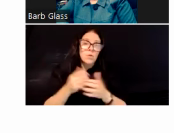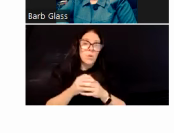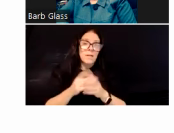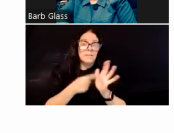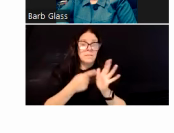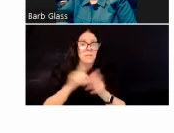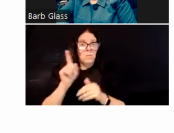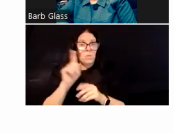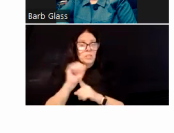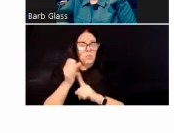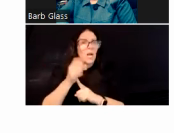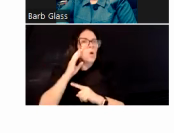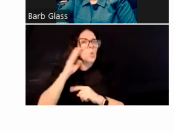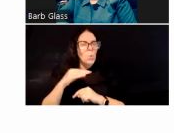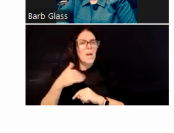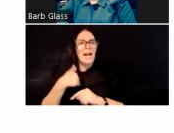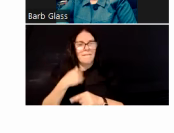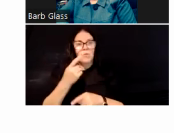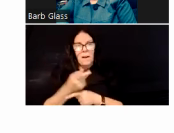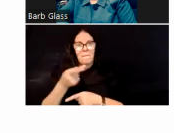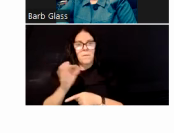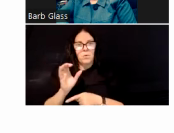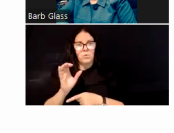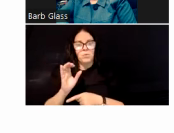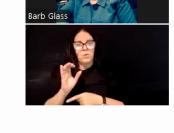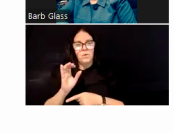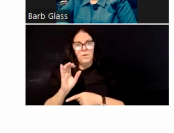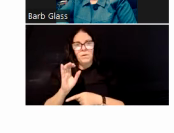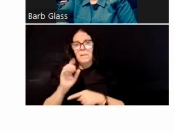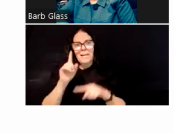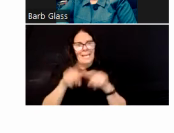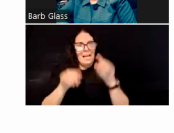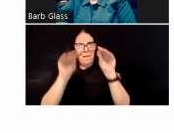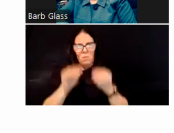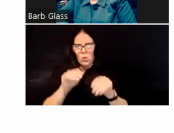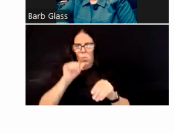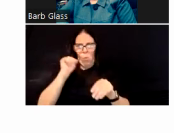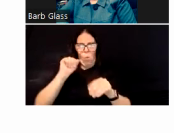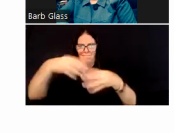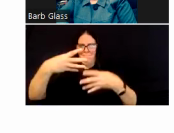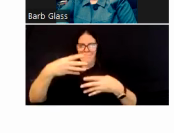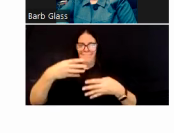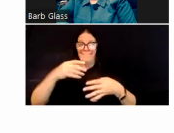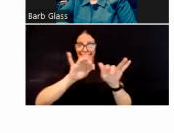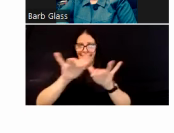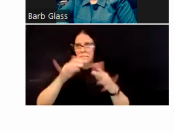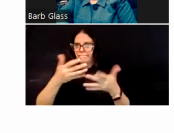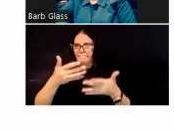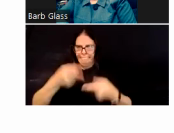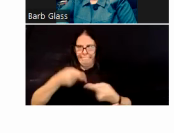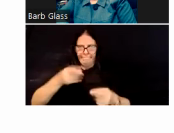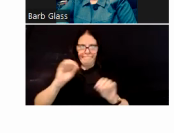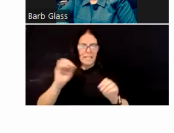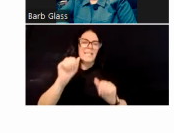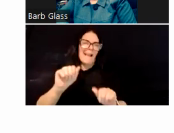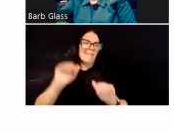can't, you have the right postal code, but you can't populate it, you can escalate this one. Or report it